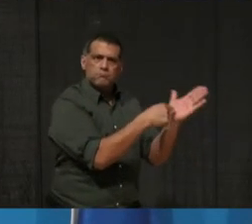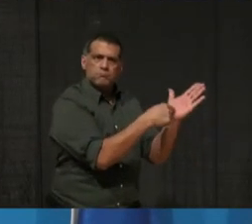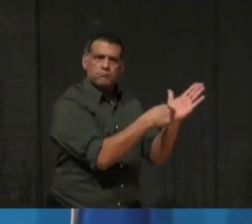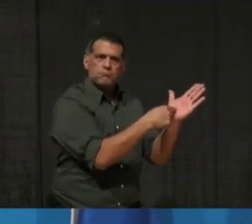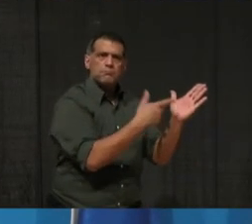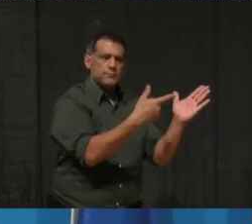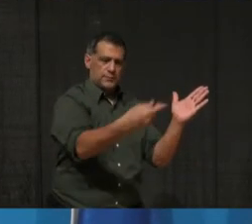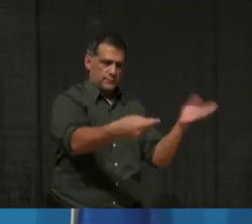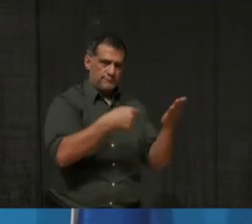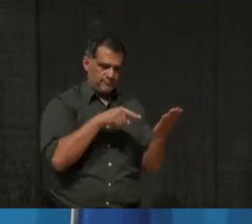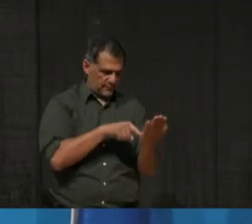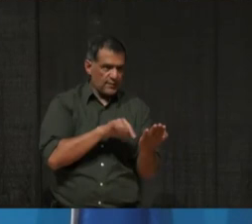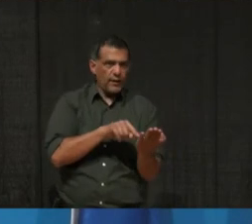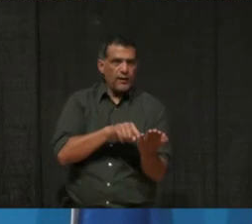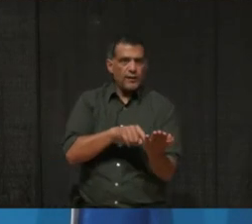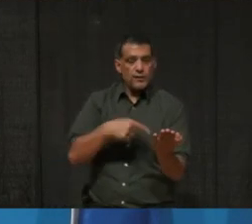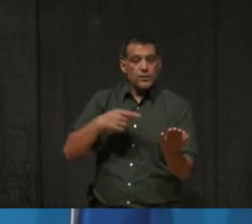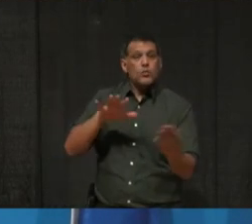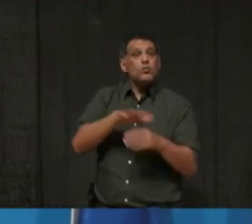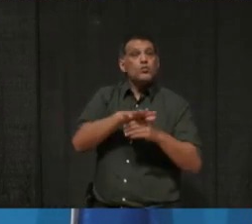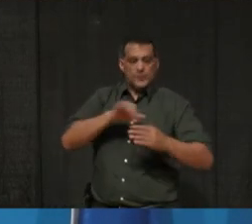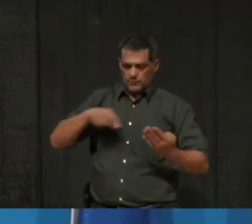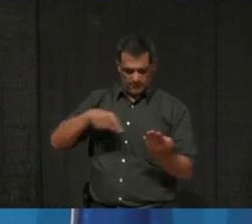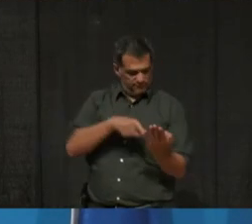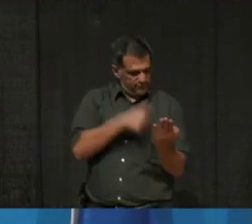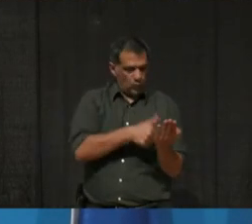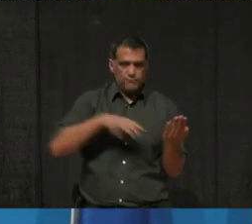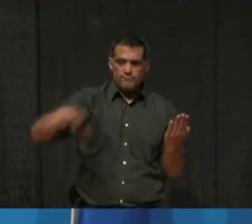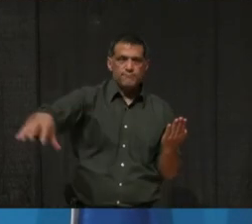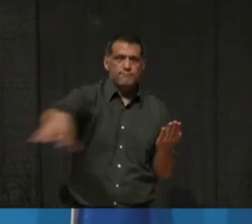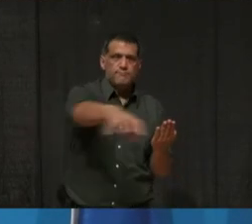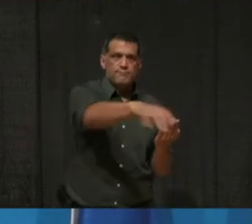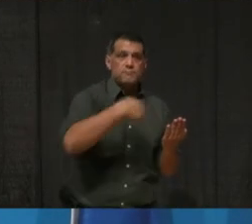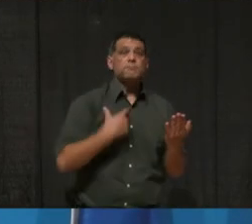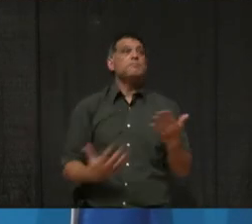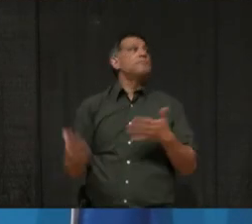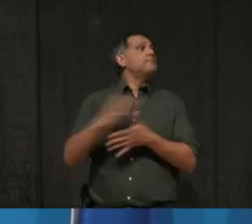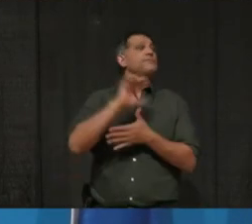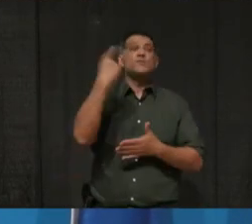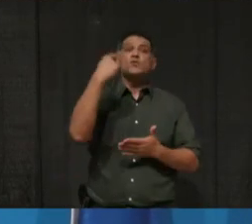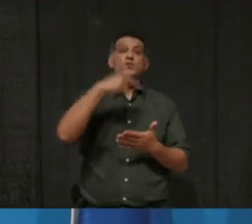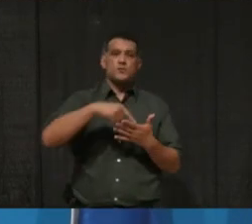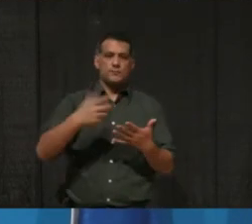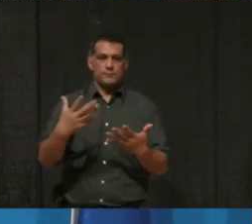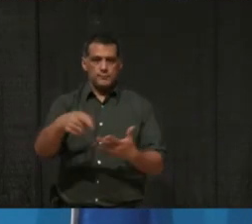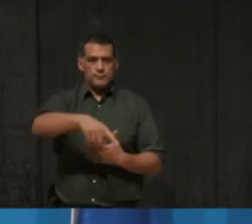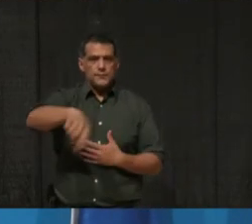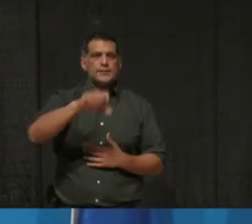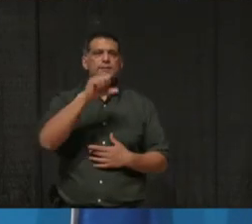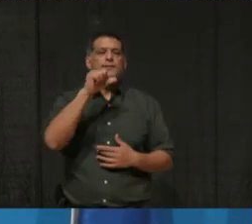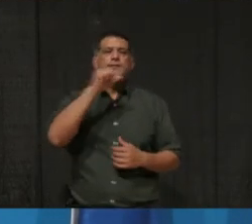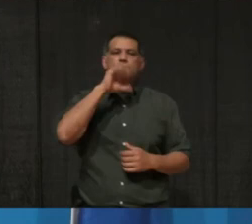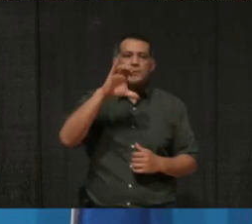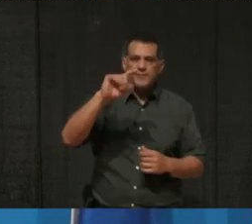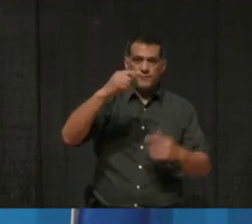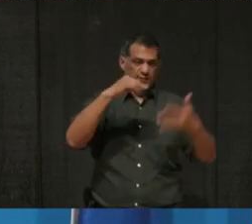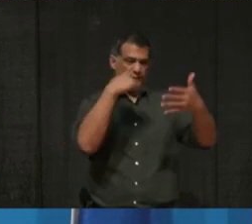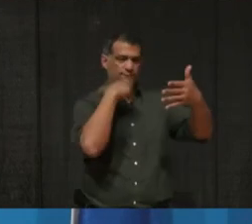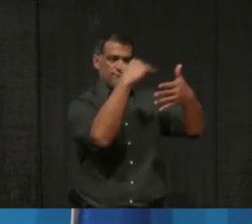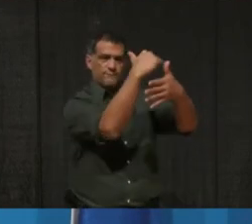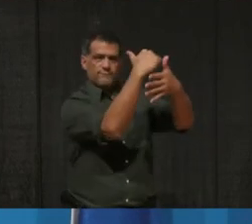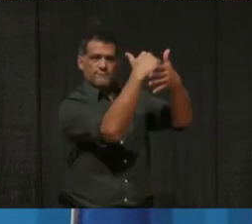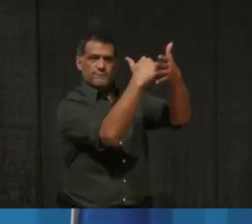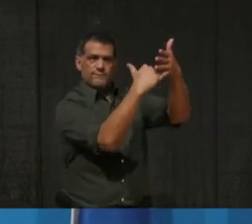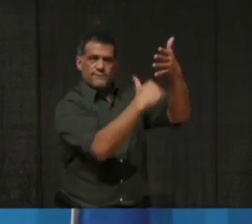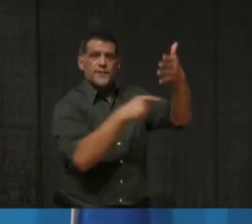and certainly within the priority groups that are identified throughout the vaccine allocation. In terms of how sites are located, we